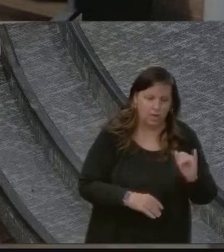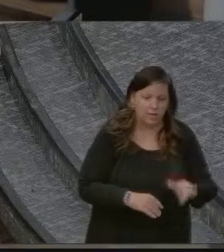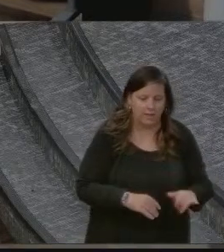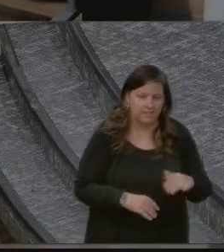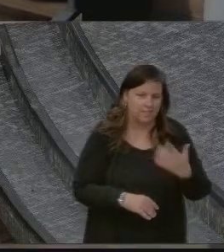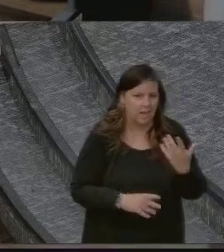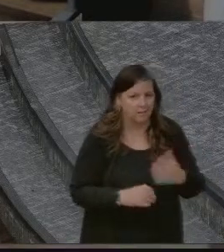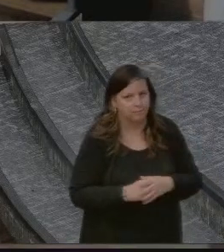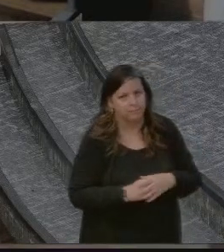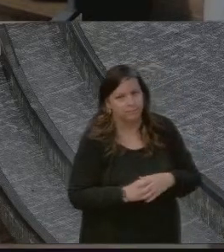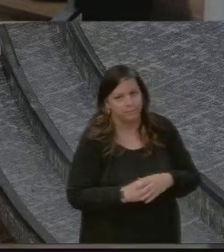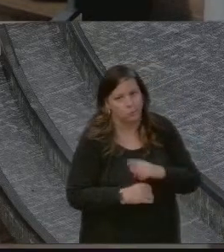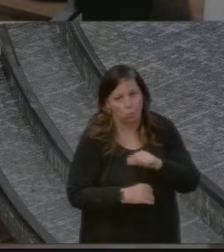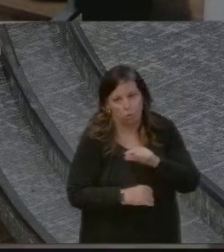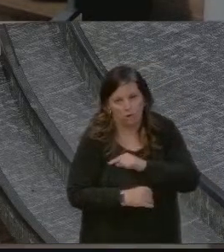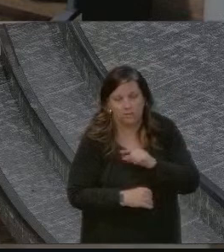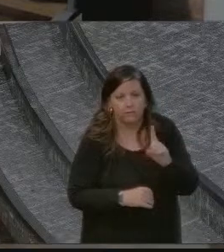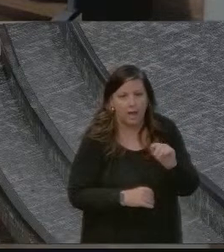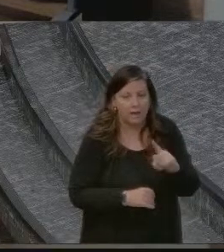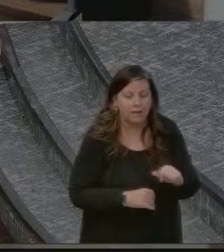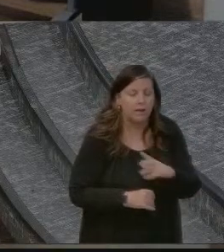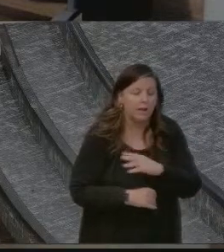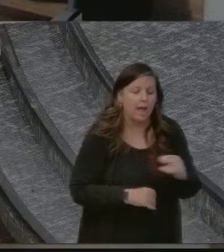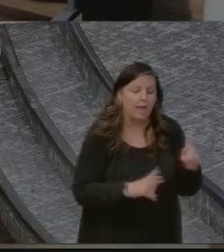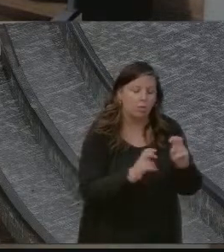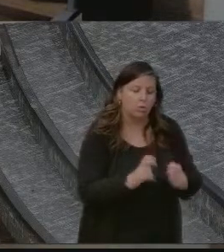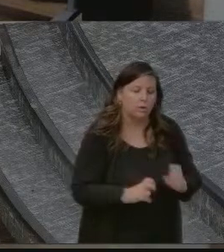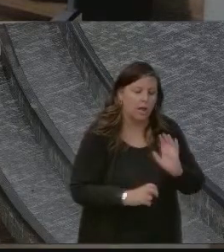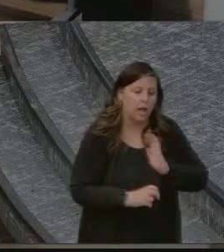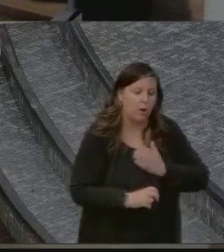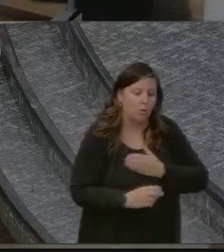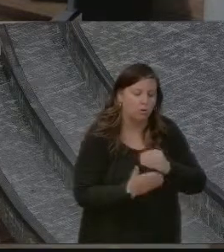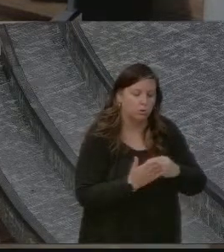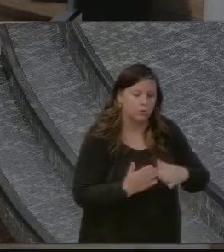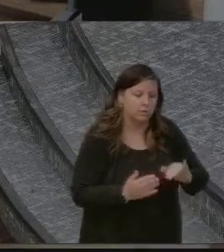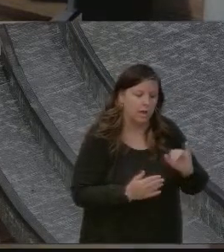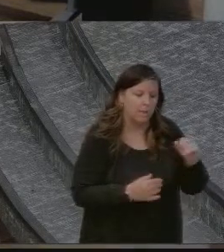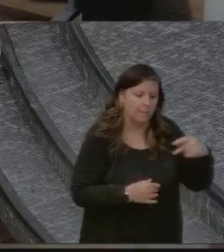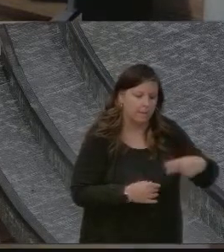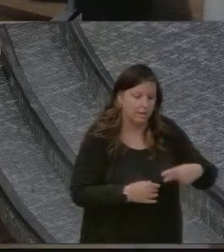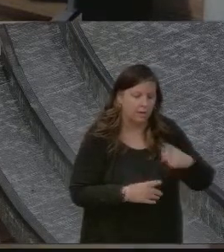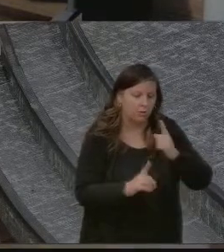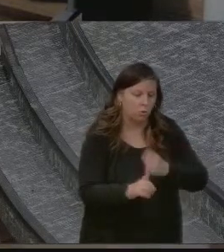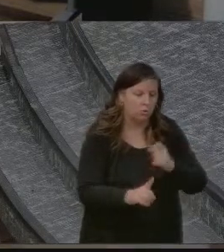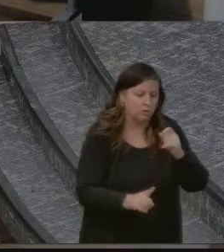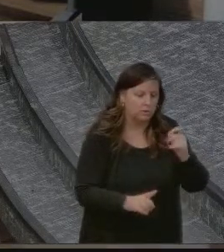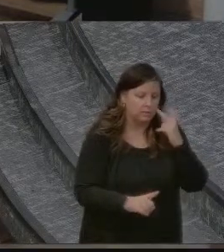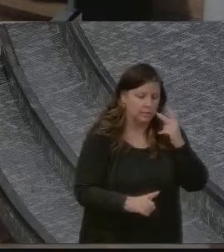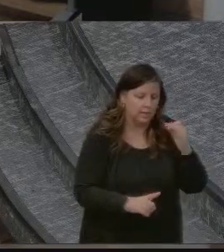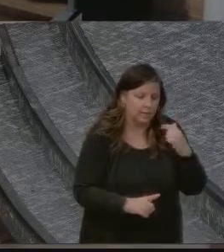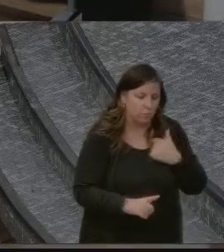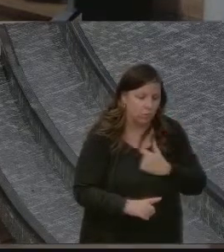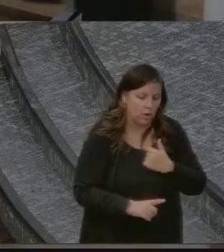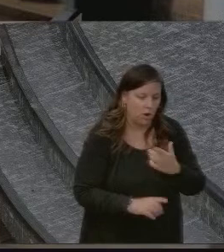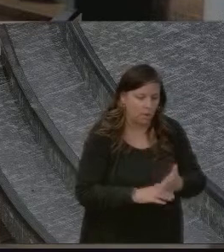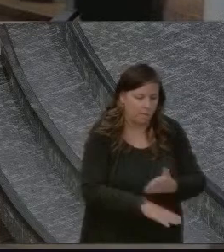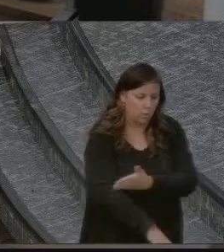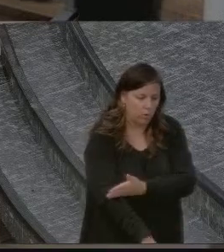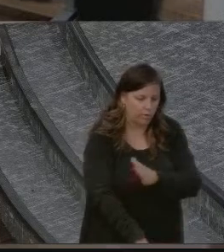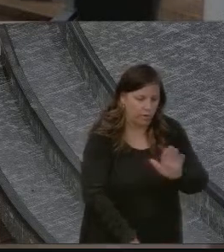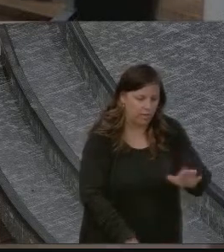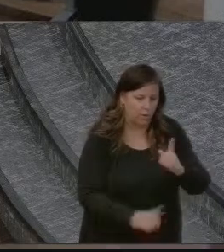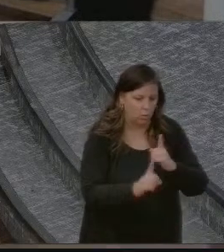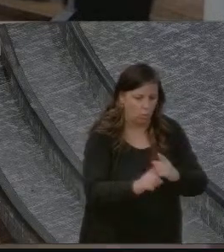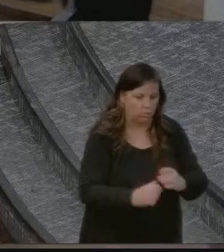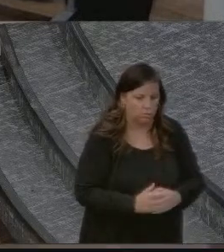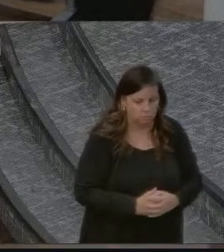and then looking at our students' academic IEP goals to see if we are improving our students. Okay,